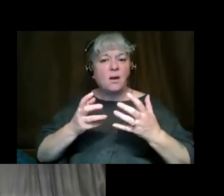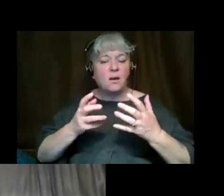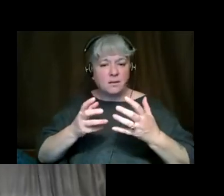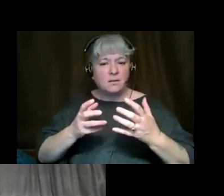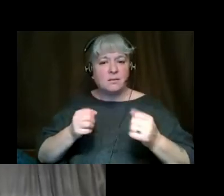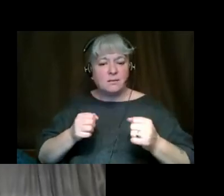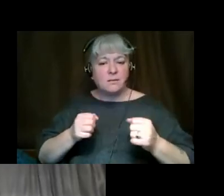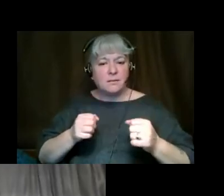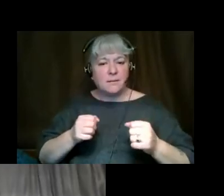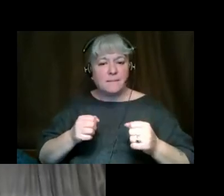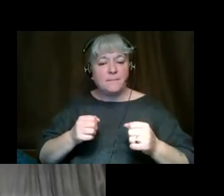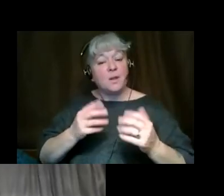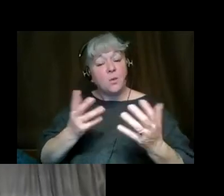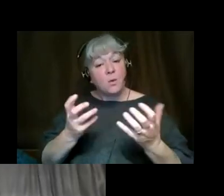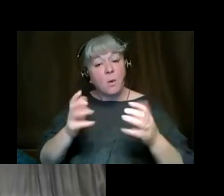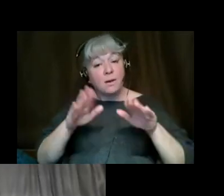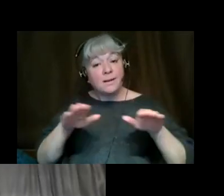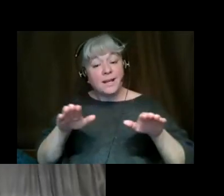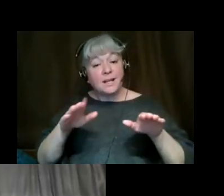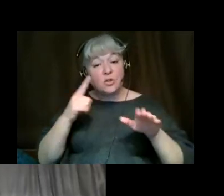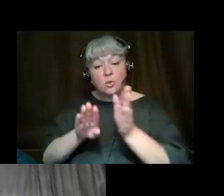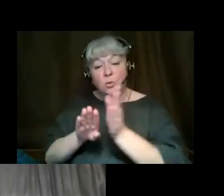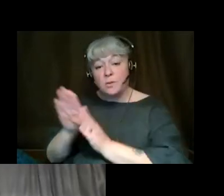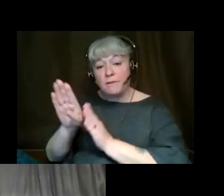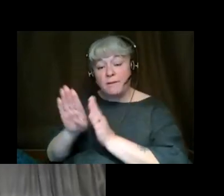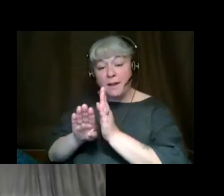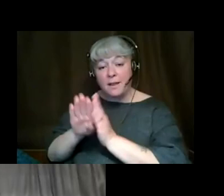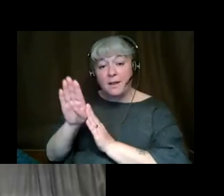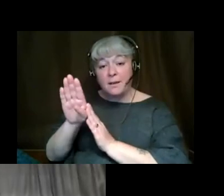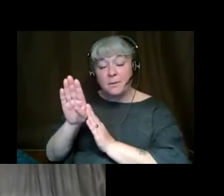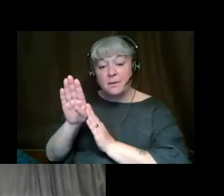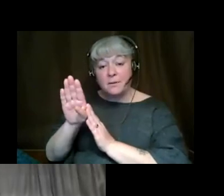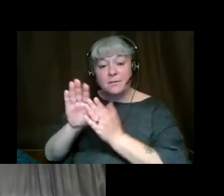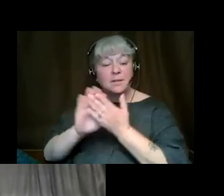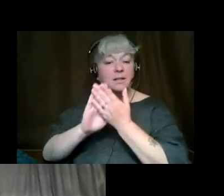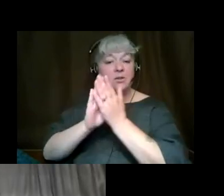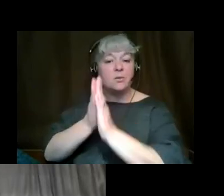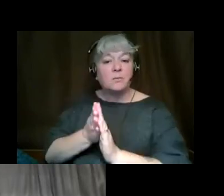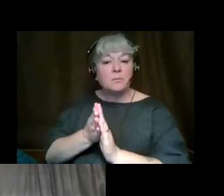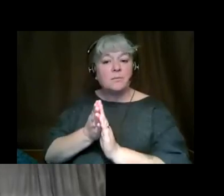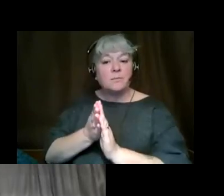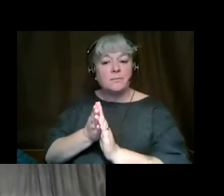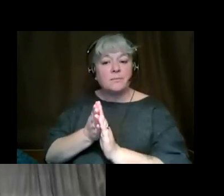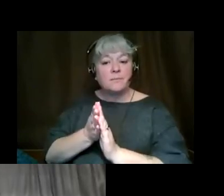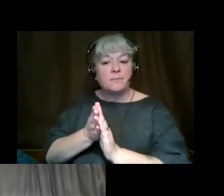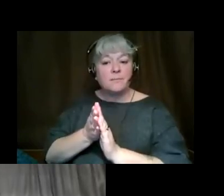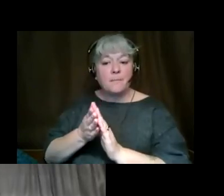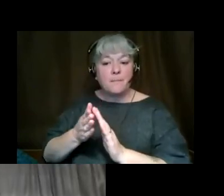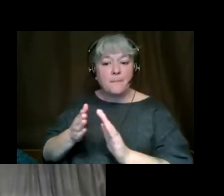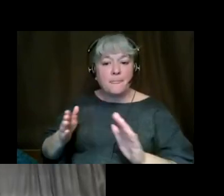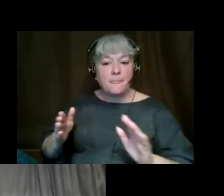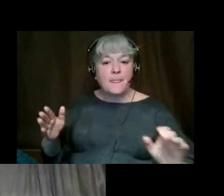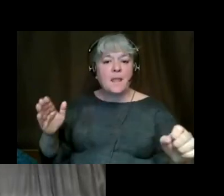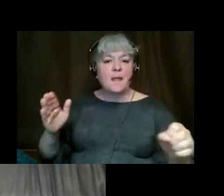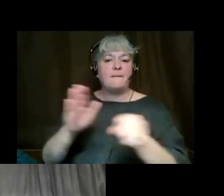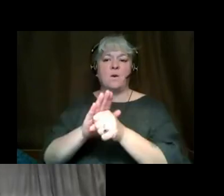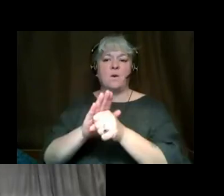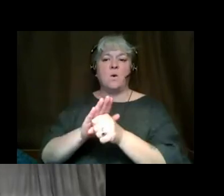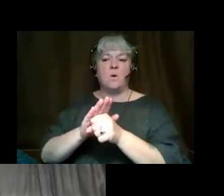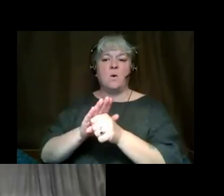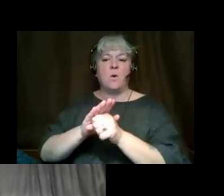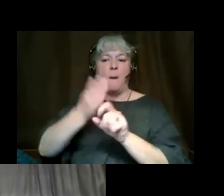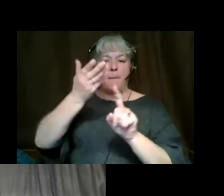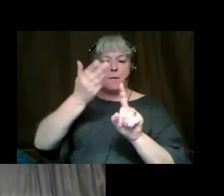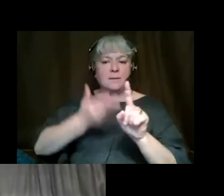want kids to develop into the full potential.